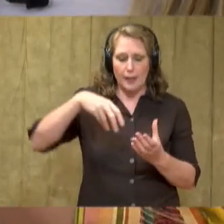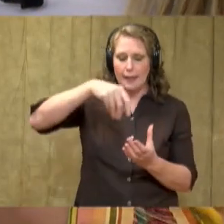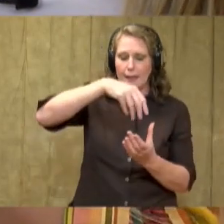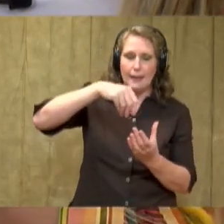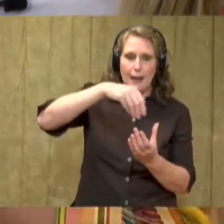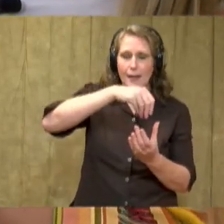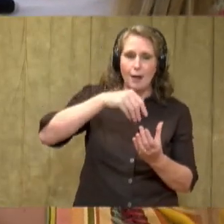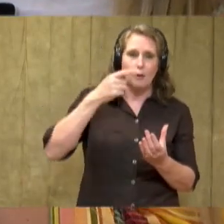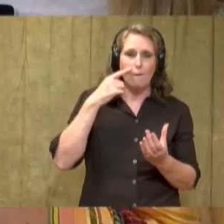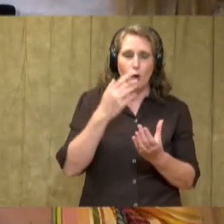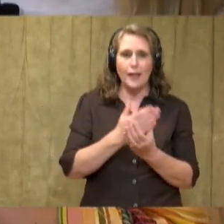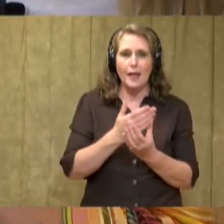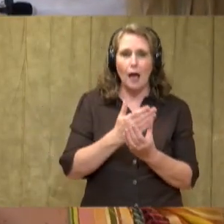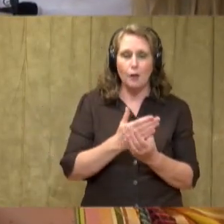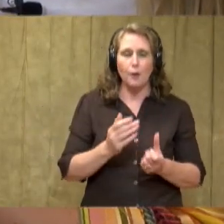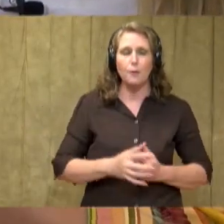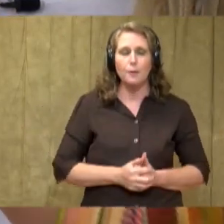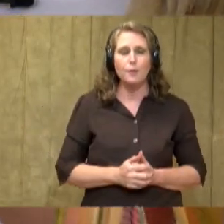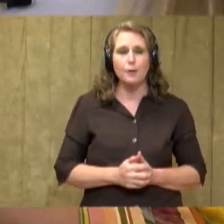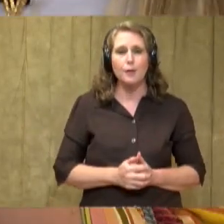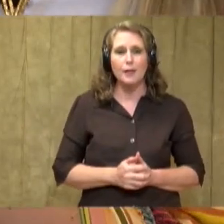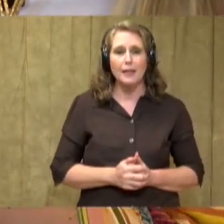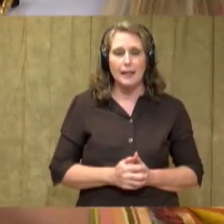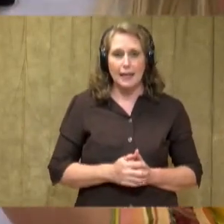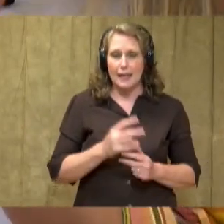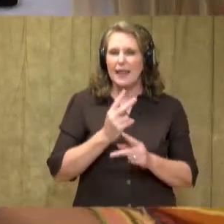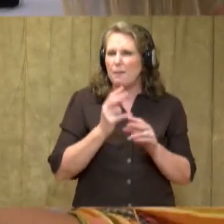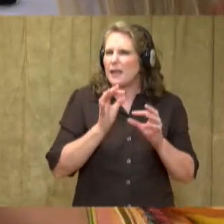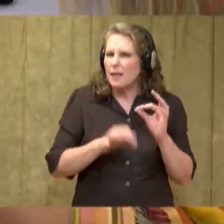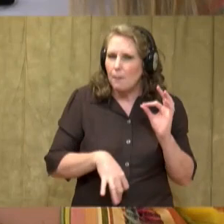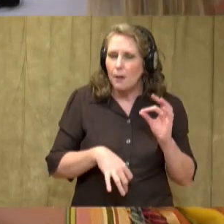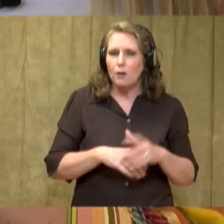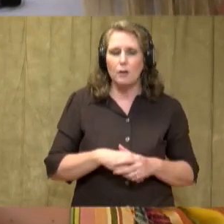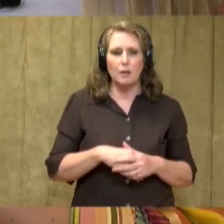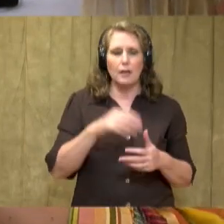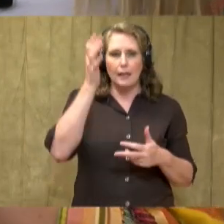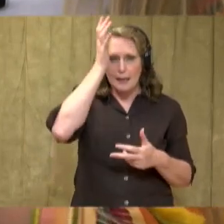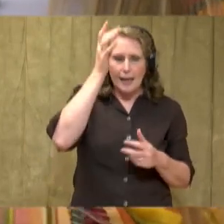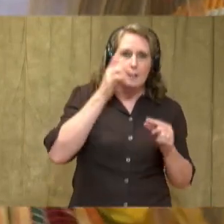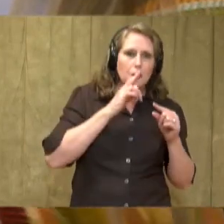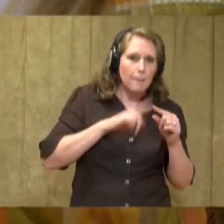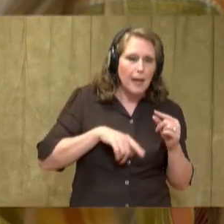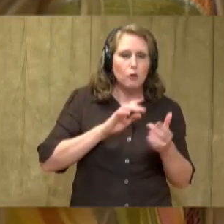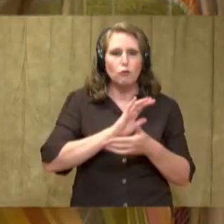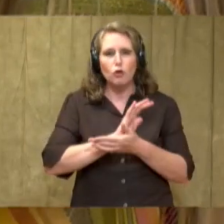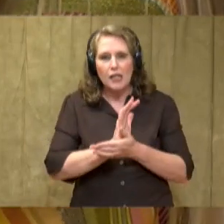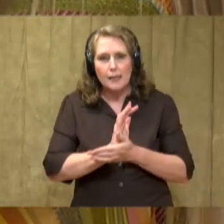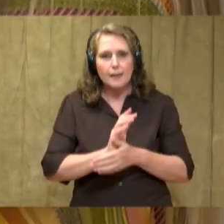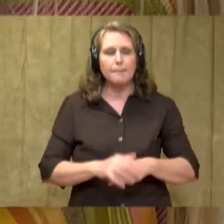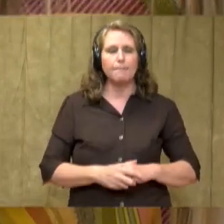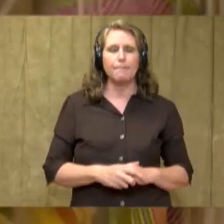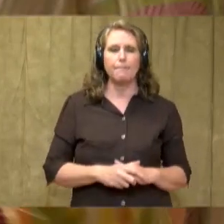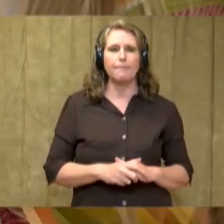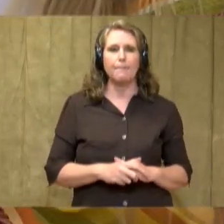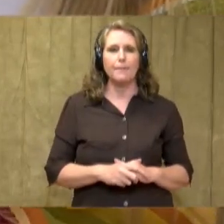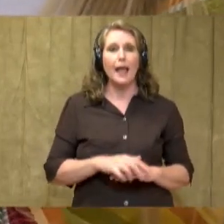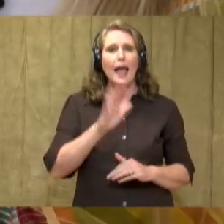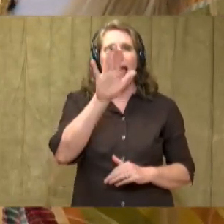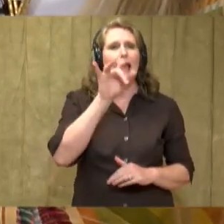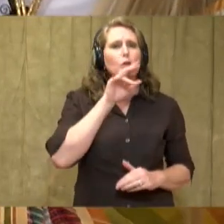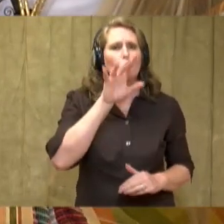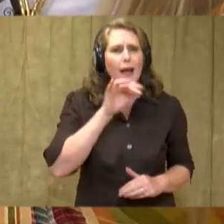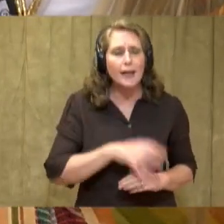toppings for tacos for dragons. So keep it simple, just lettuce, tomatoes, and cheese. Hey